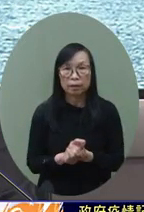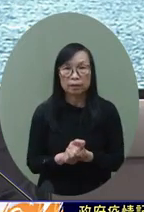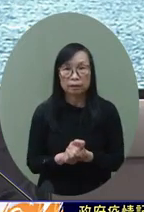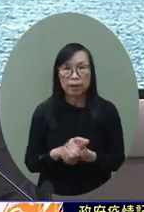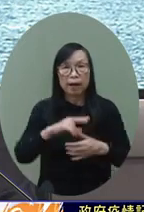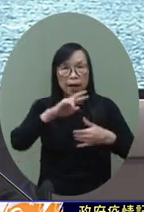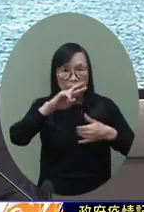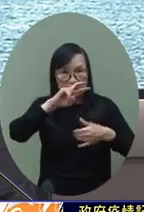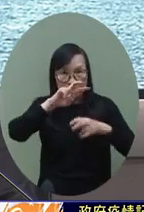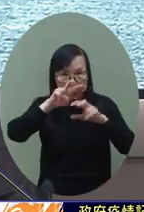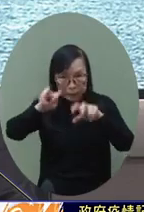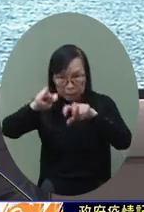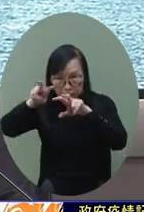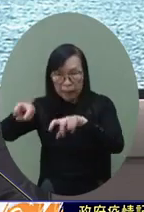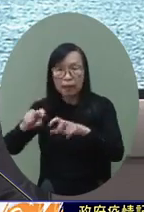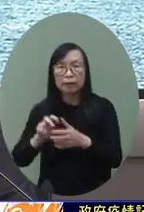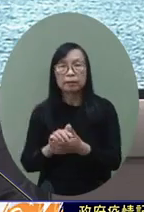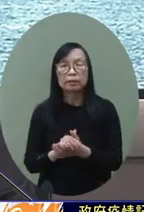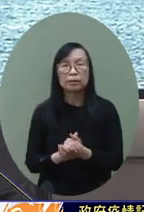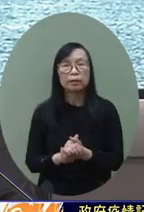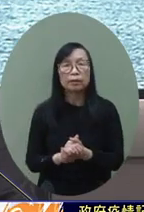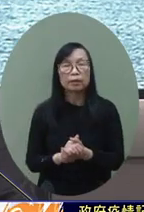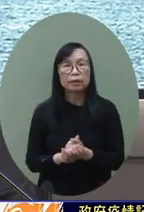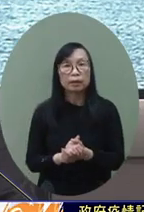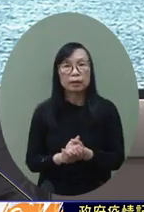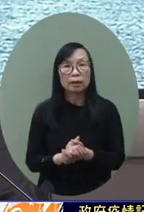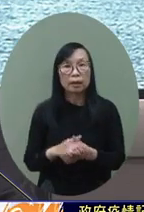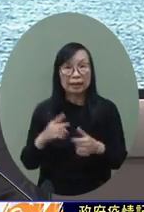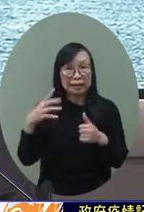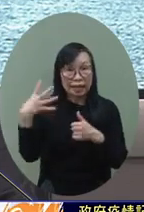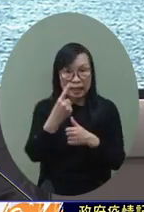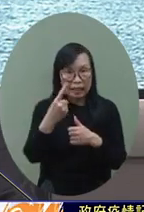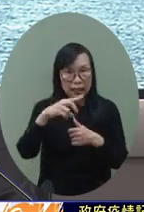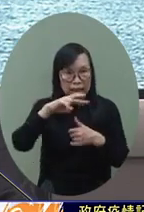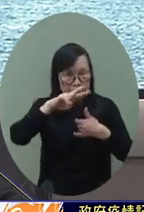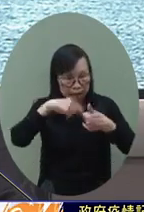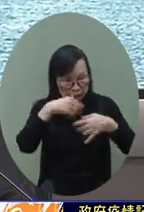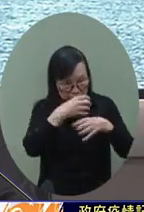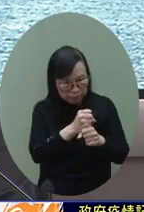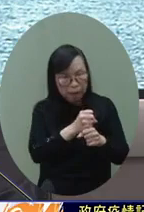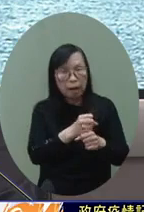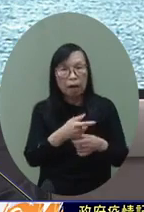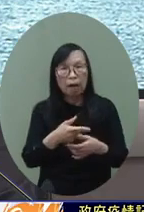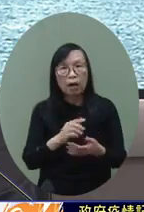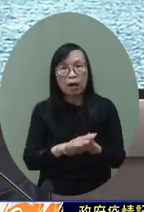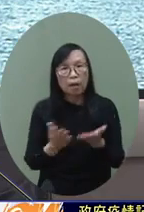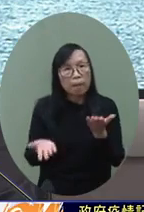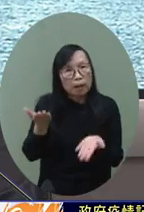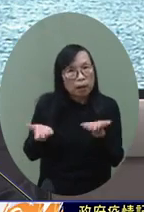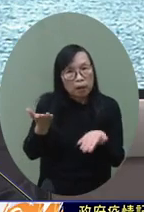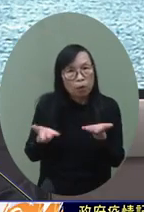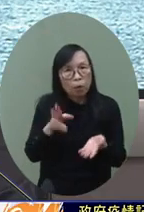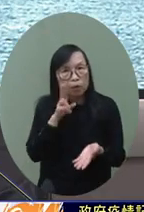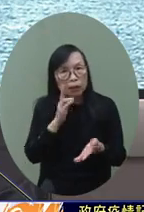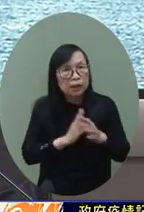compliance with the first round of compliance tests is really quite high. It's more than roughly remember it's more than 95%. So